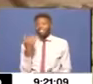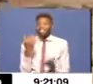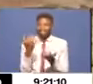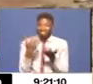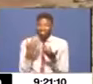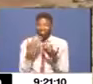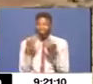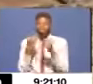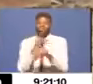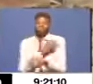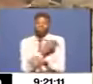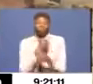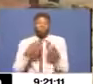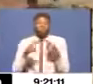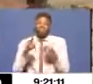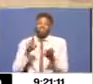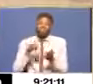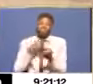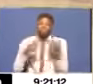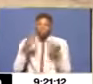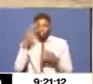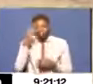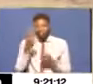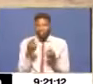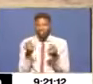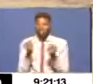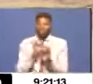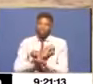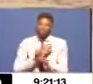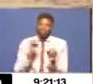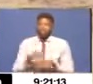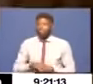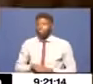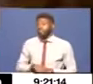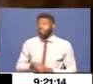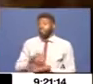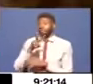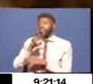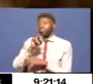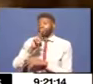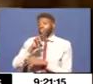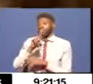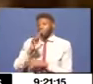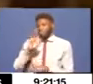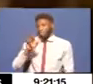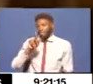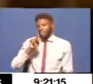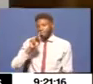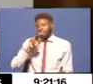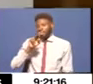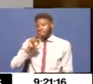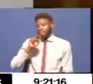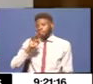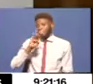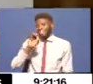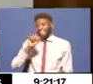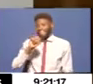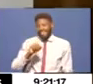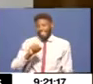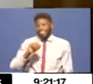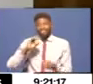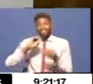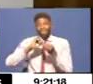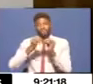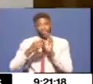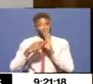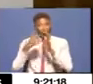The 2021 economic survey published by the Kenya National Bureau of Statistics indicates that in 2020 a